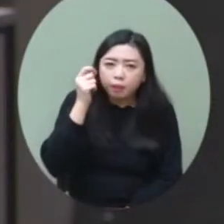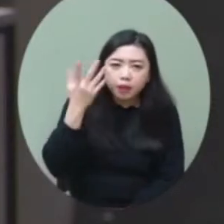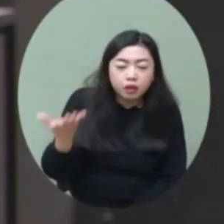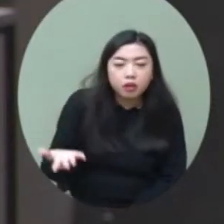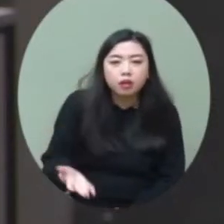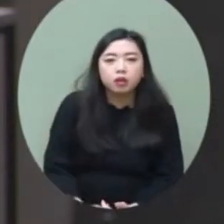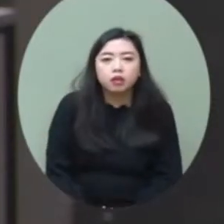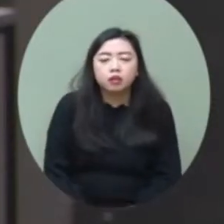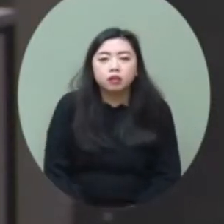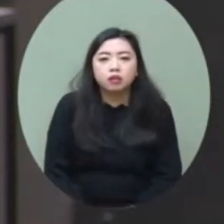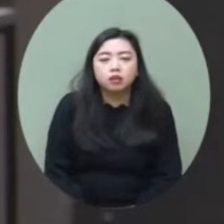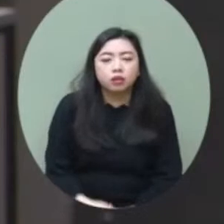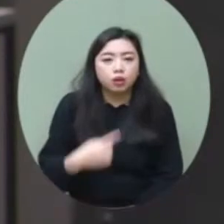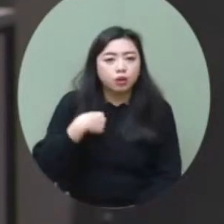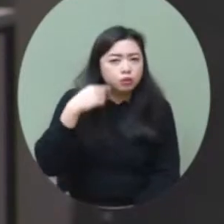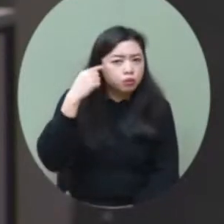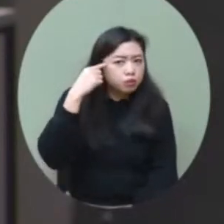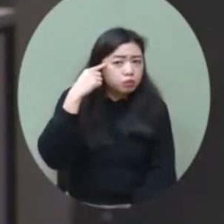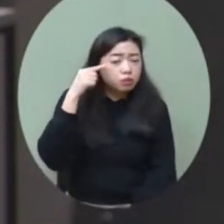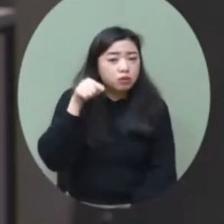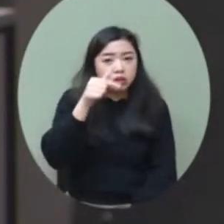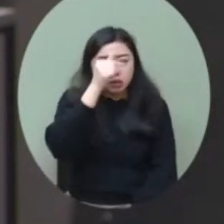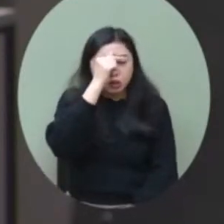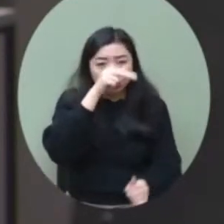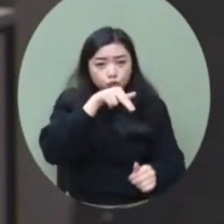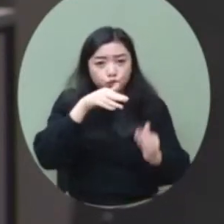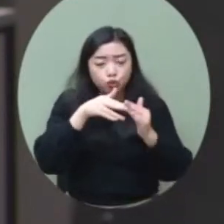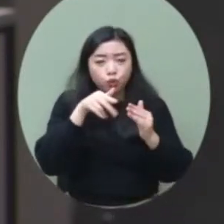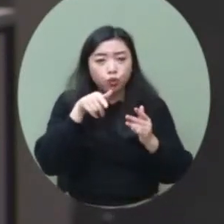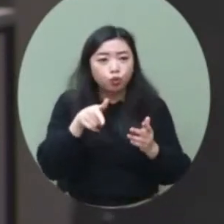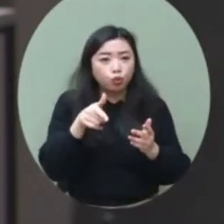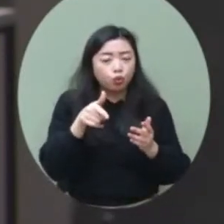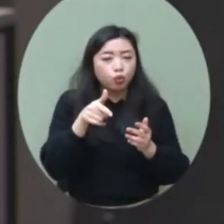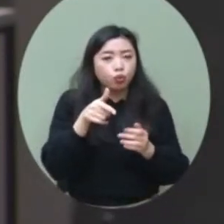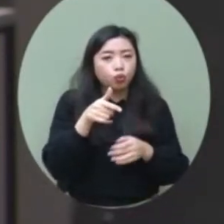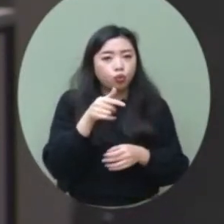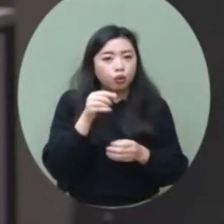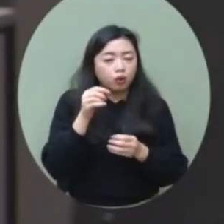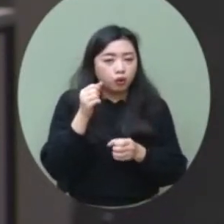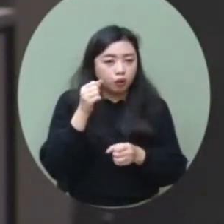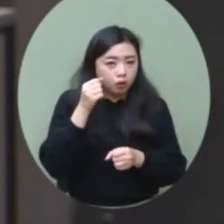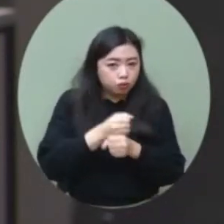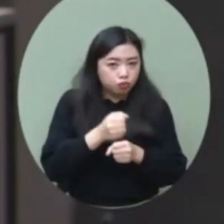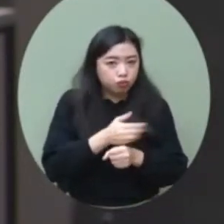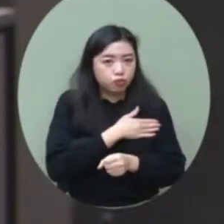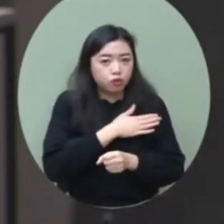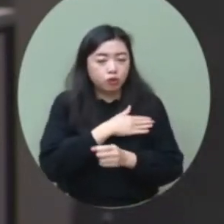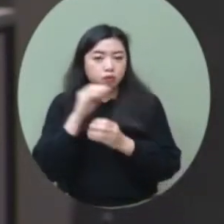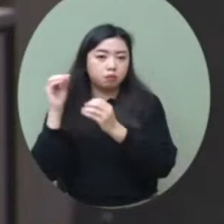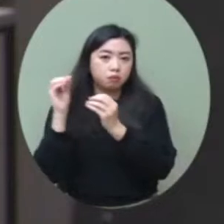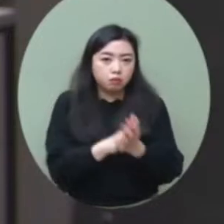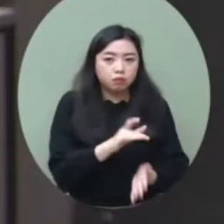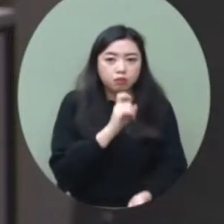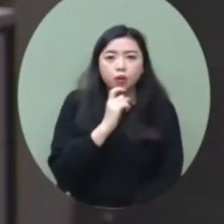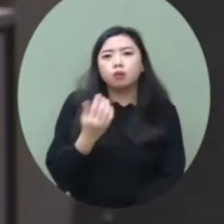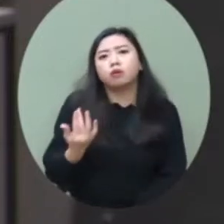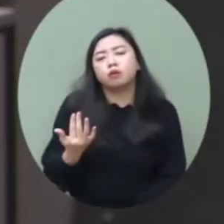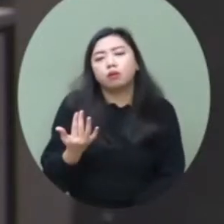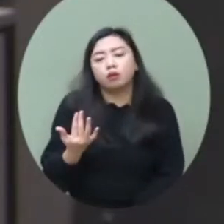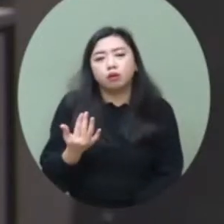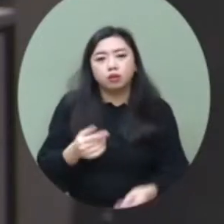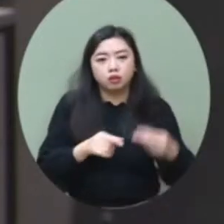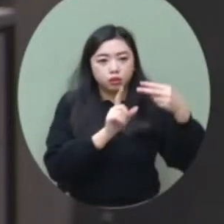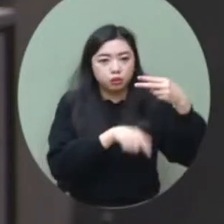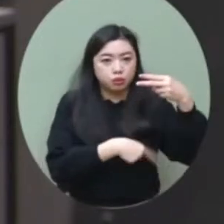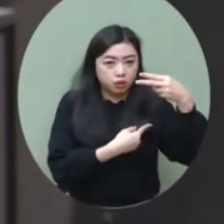staff today? And how many infections were there since February 1? And will the